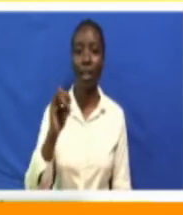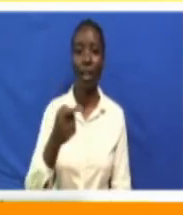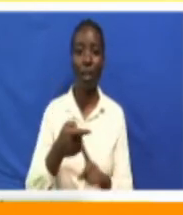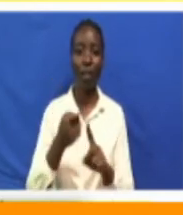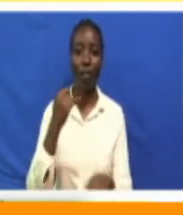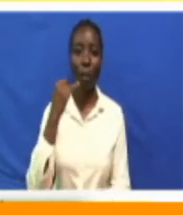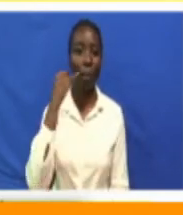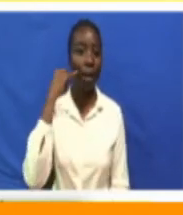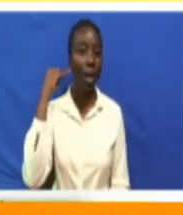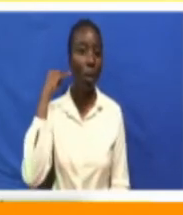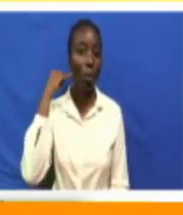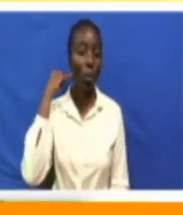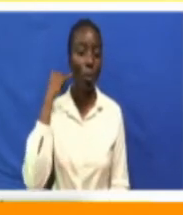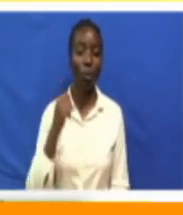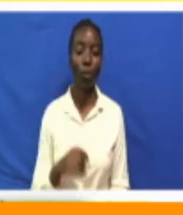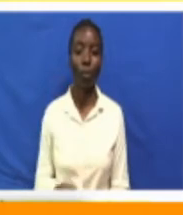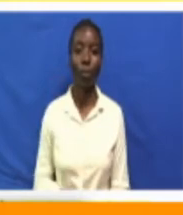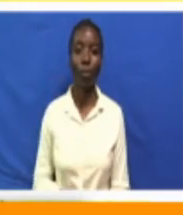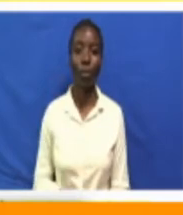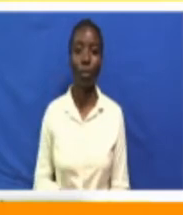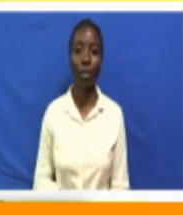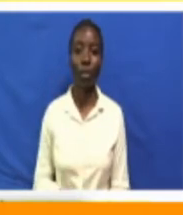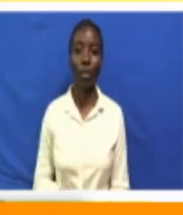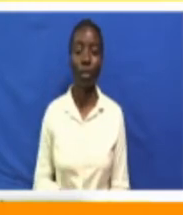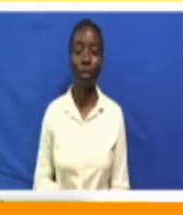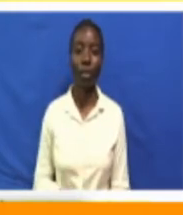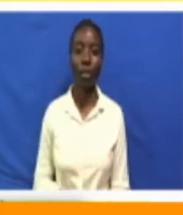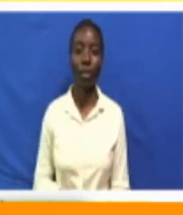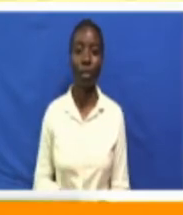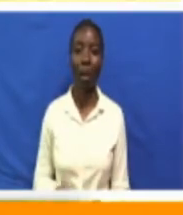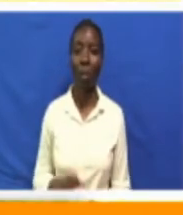nakuru oh yeah